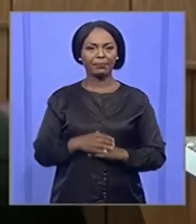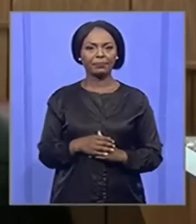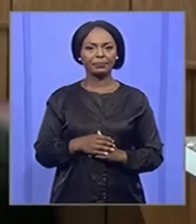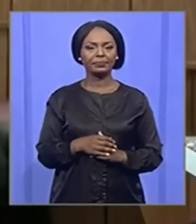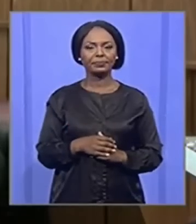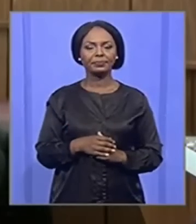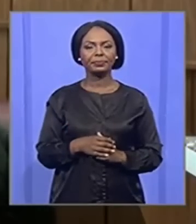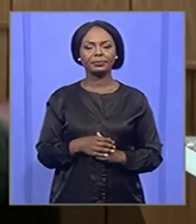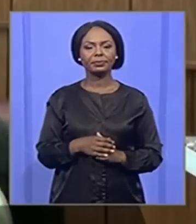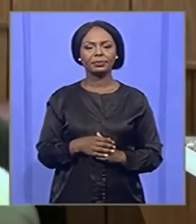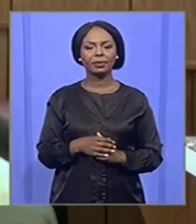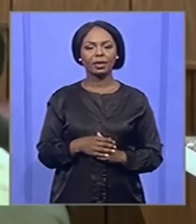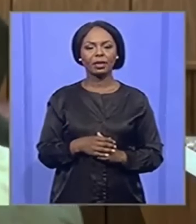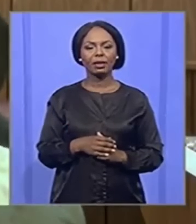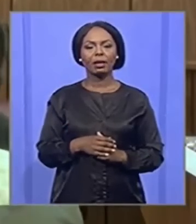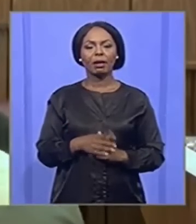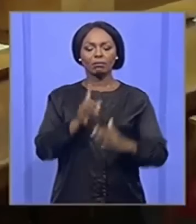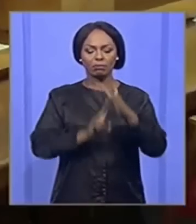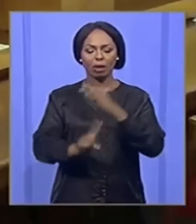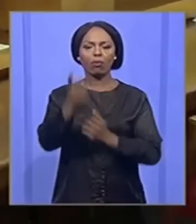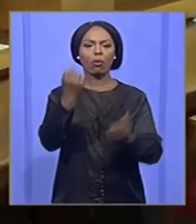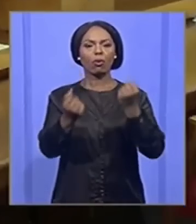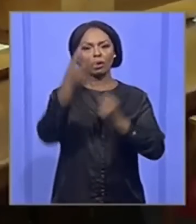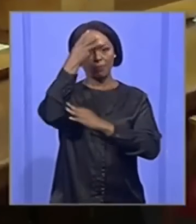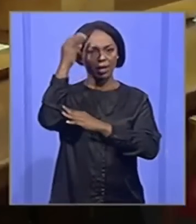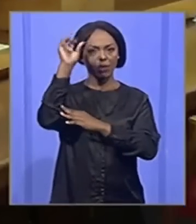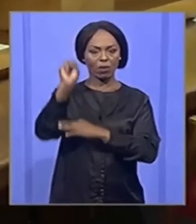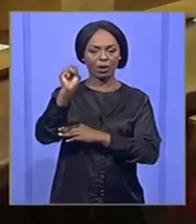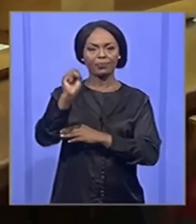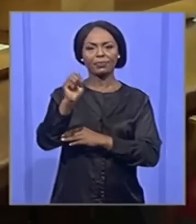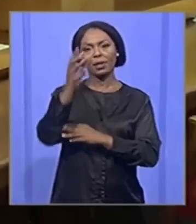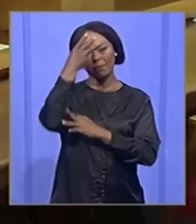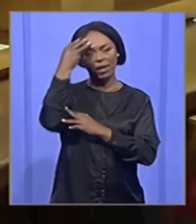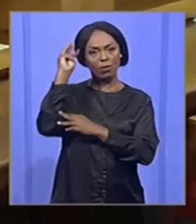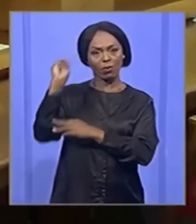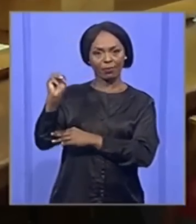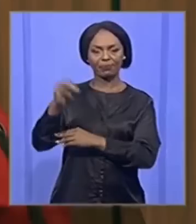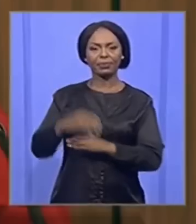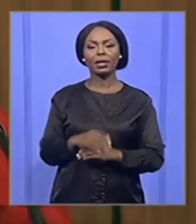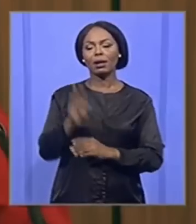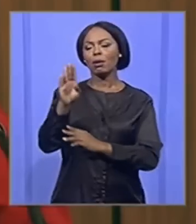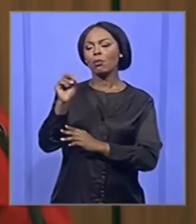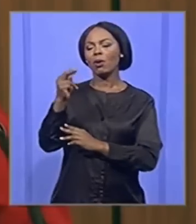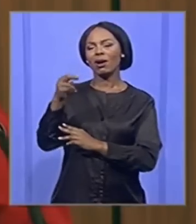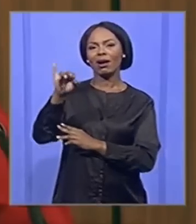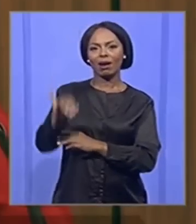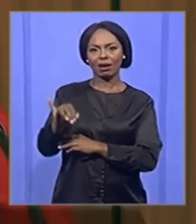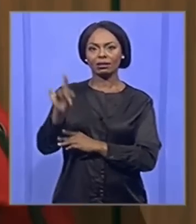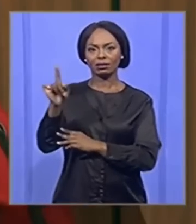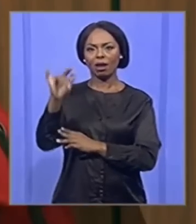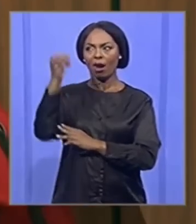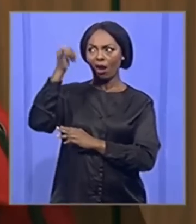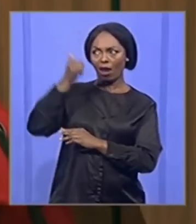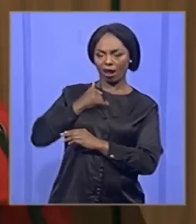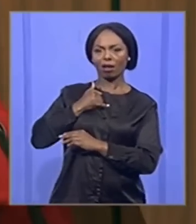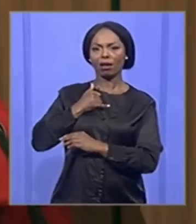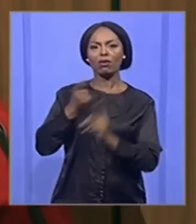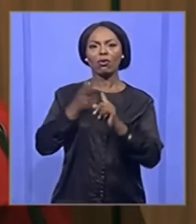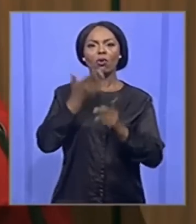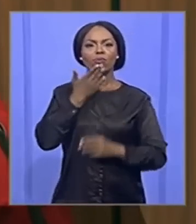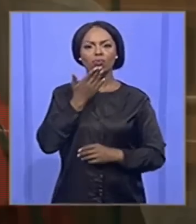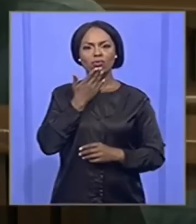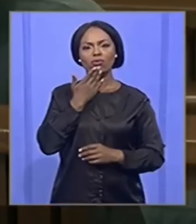Yes. Bopaki bo hlaeletseng lekgotleng la dinyewe ke bo supang ha moqoswa wa bobedi Bongane Ntanzi a ile a fumana mohala o tswang ho